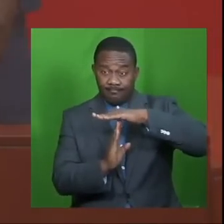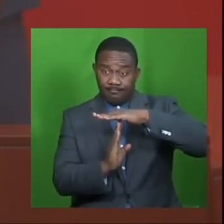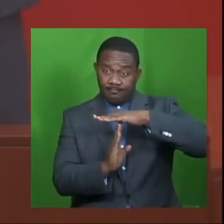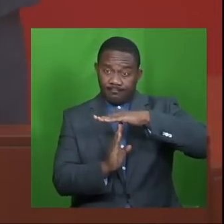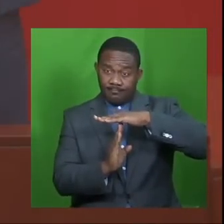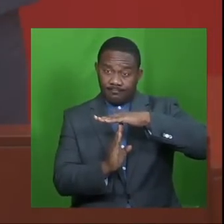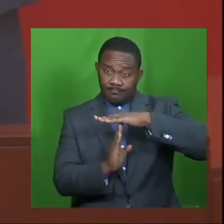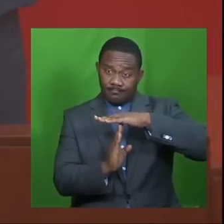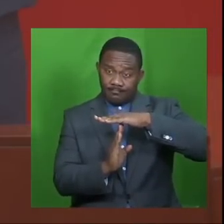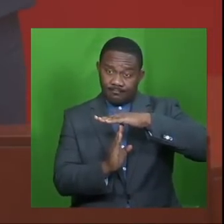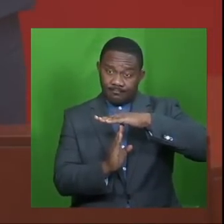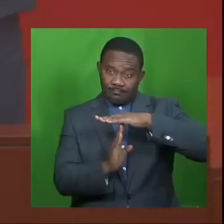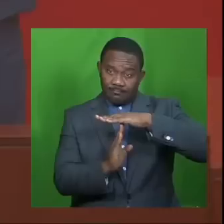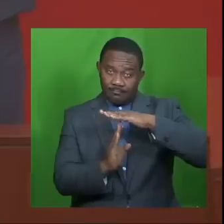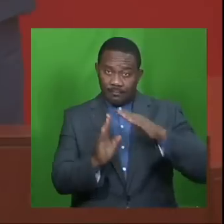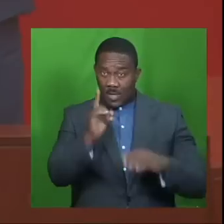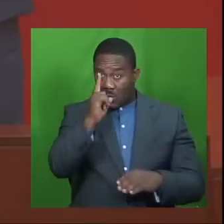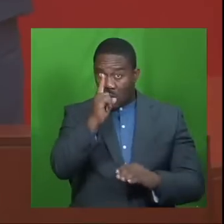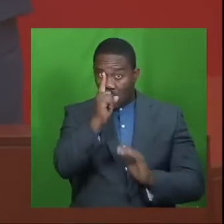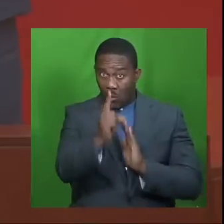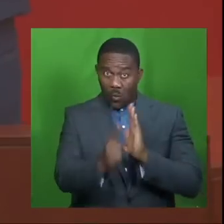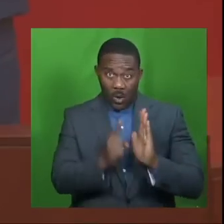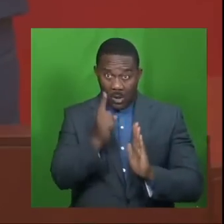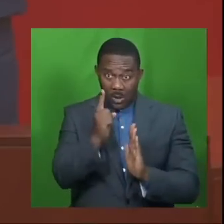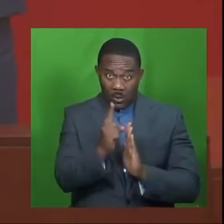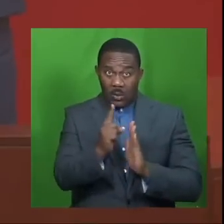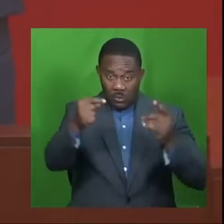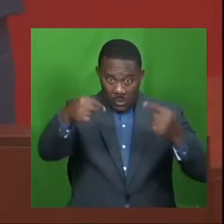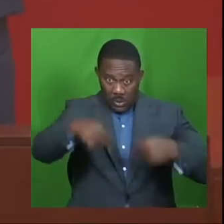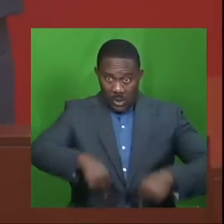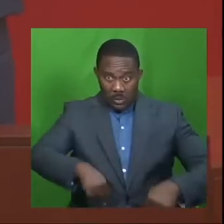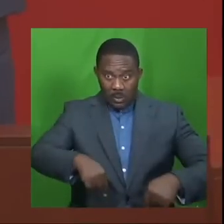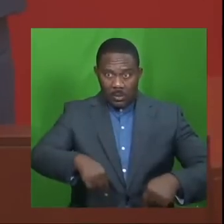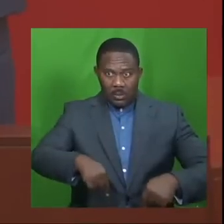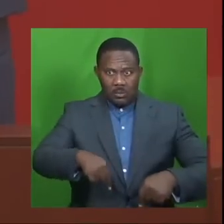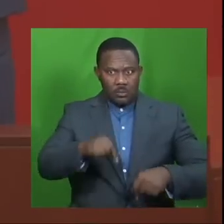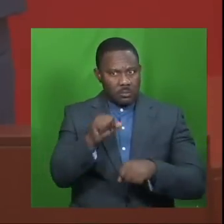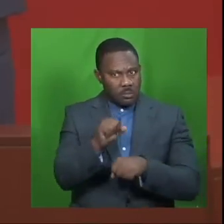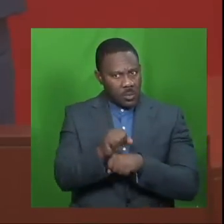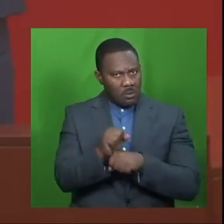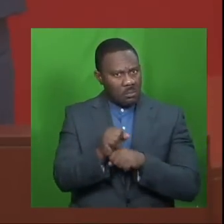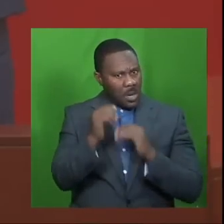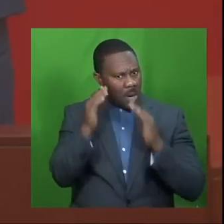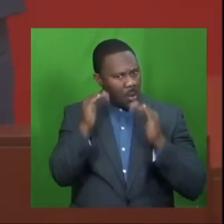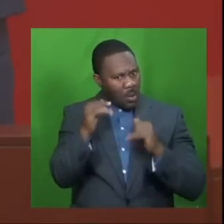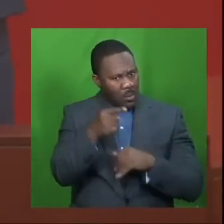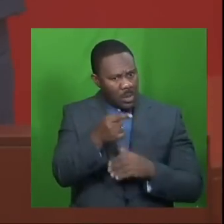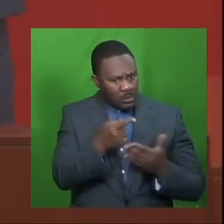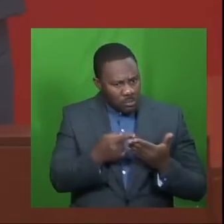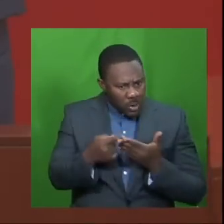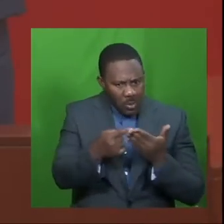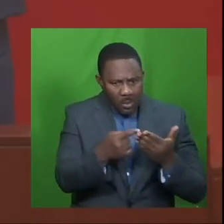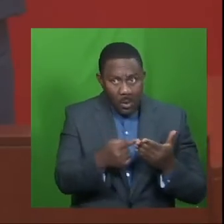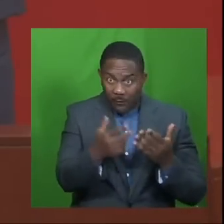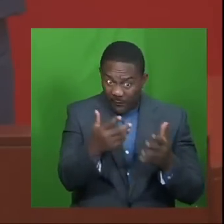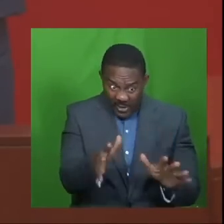for 1 hour. I hope they will finish the discussion within the